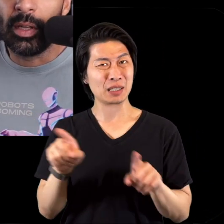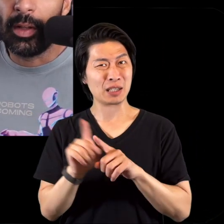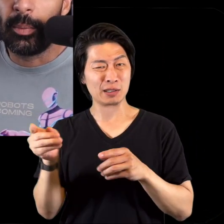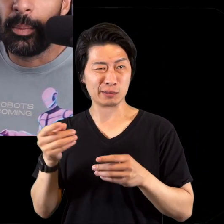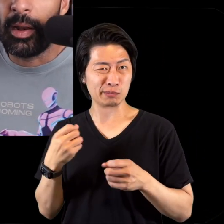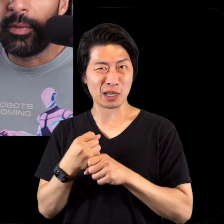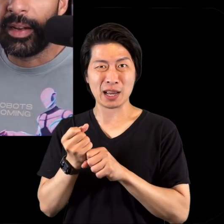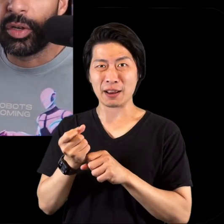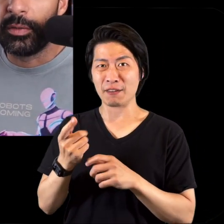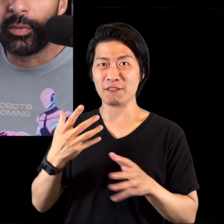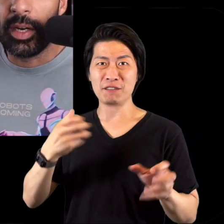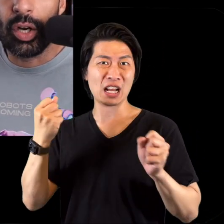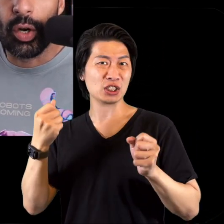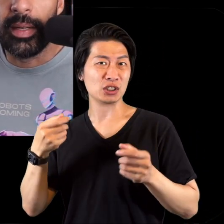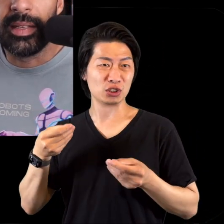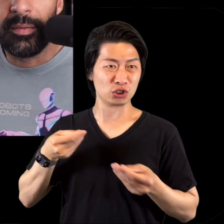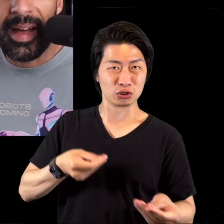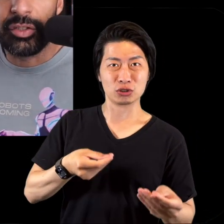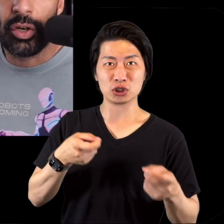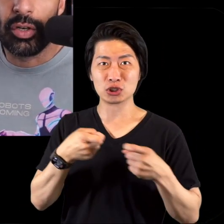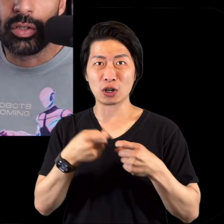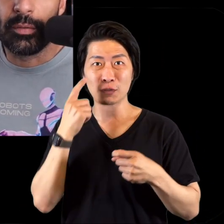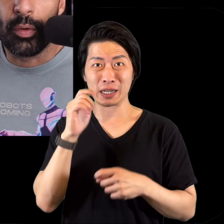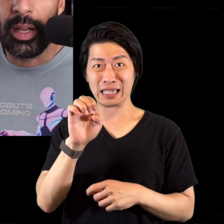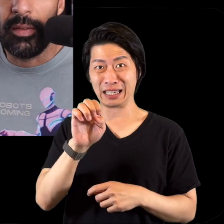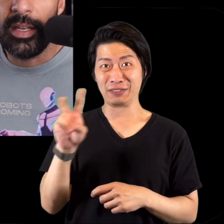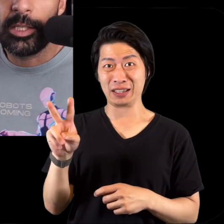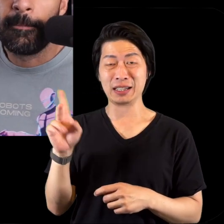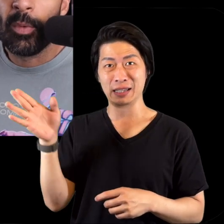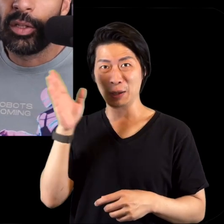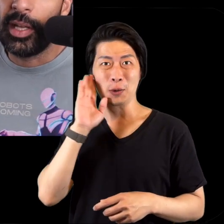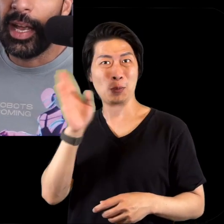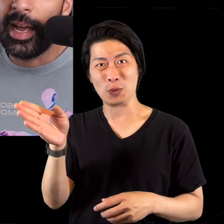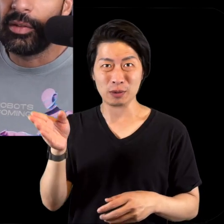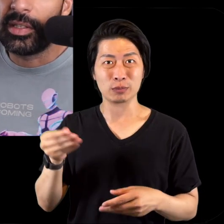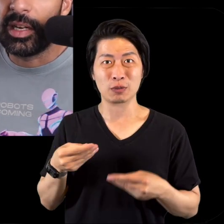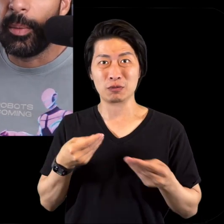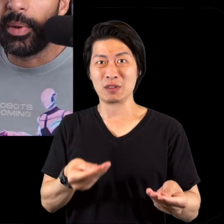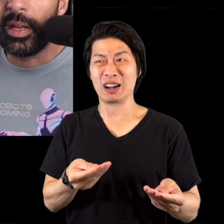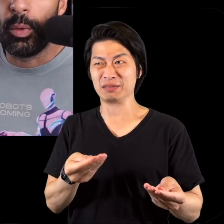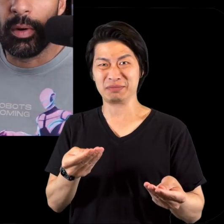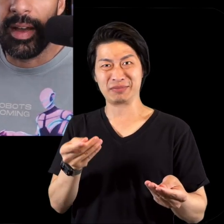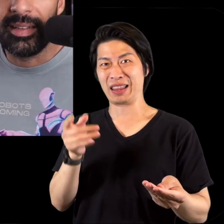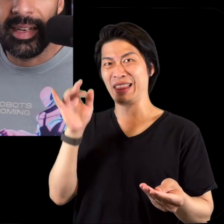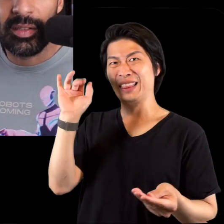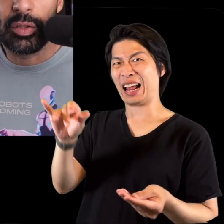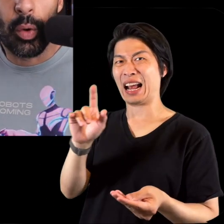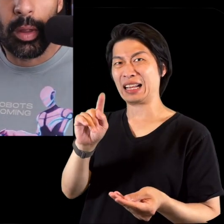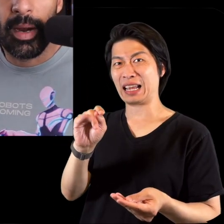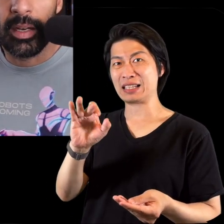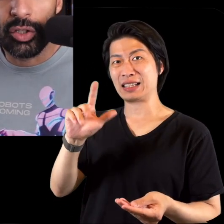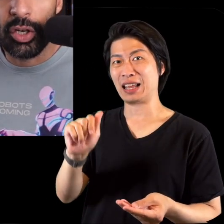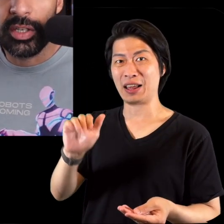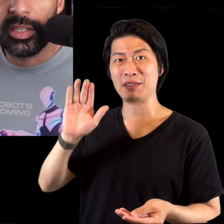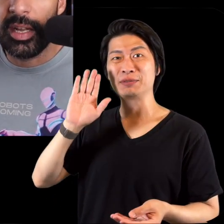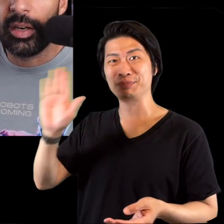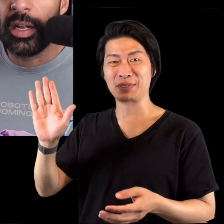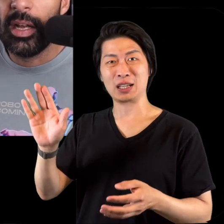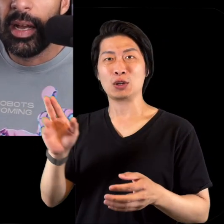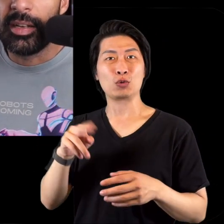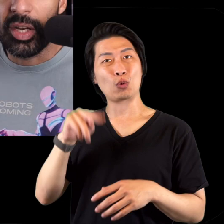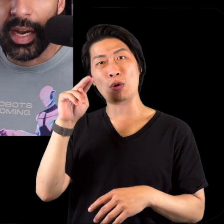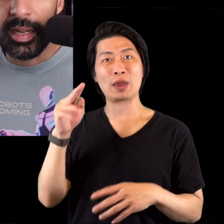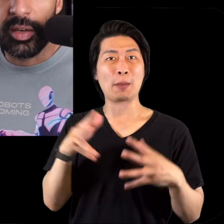a global developer and manufacturer of direct current fast chargers for EVs, today announced the company will provide Tesla's North American Charging